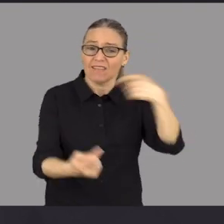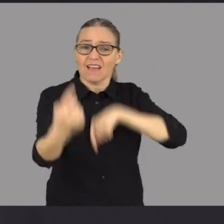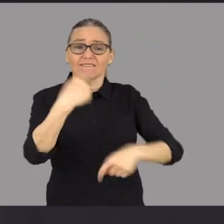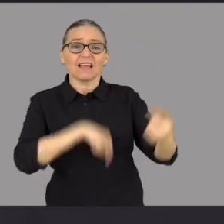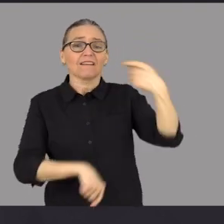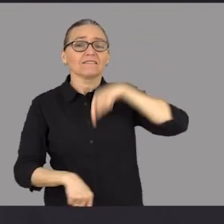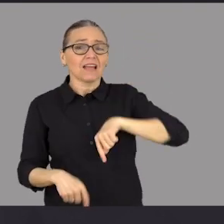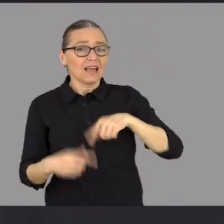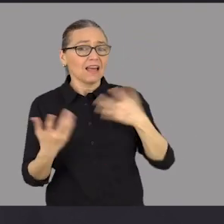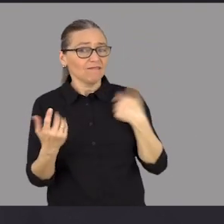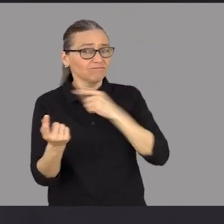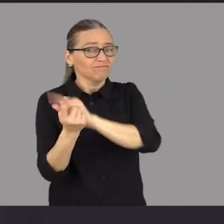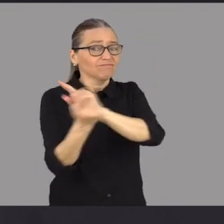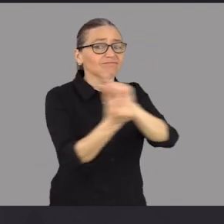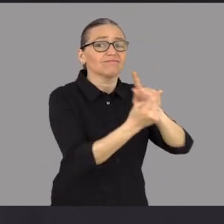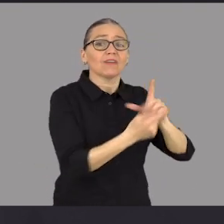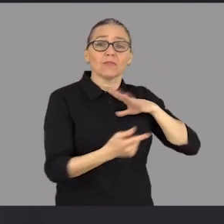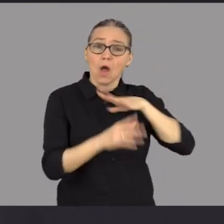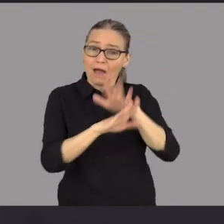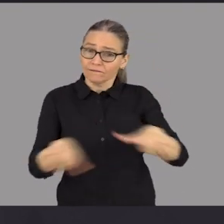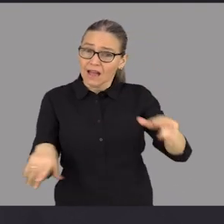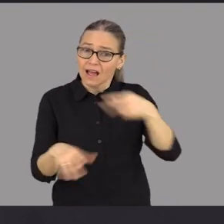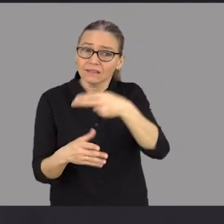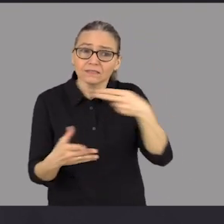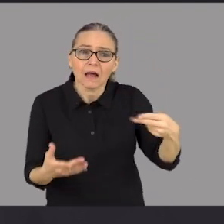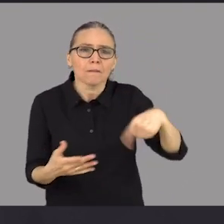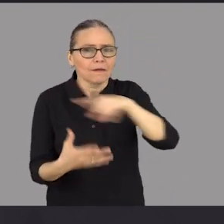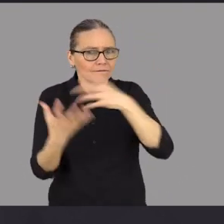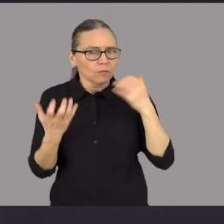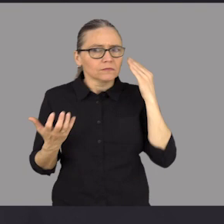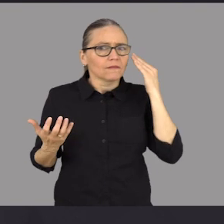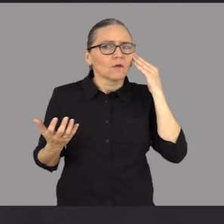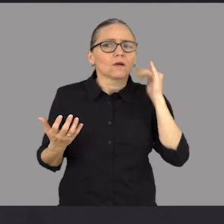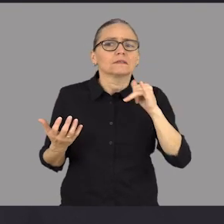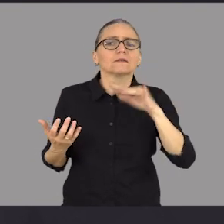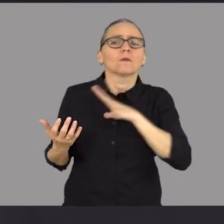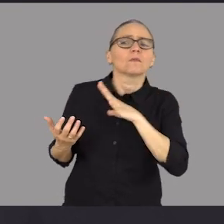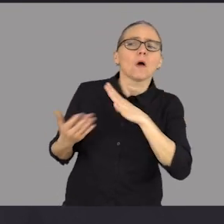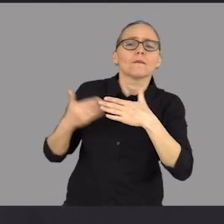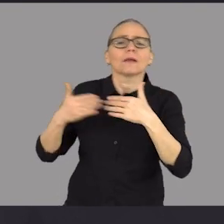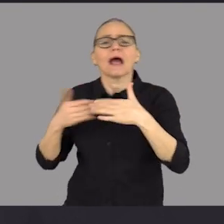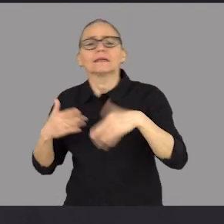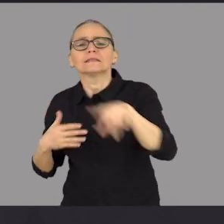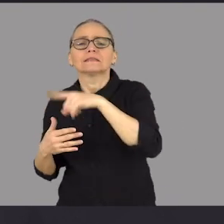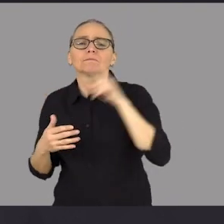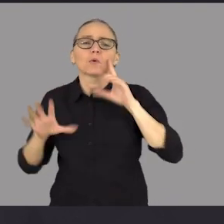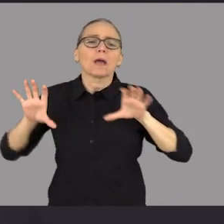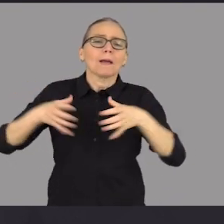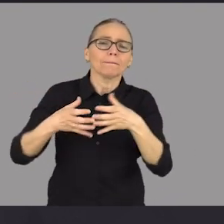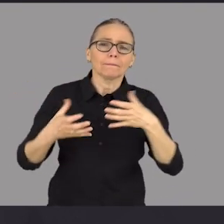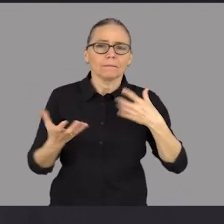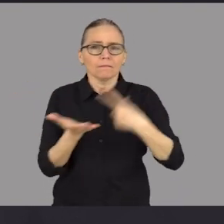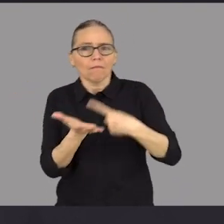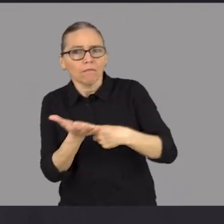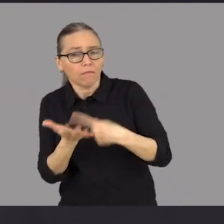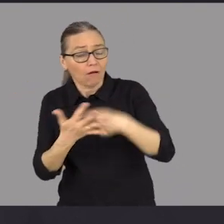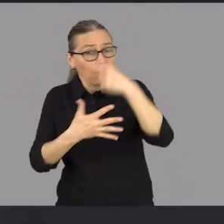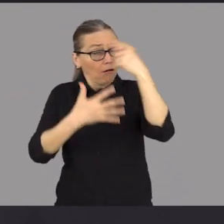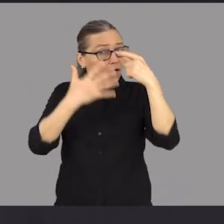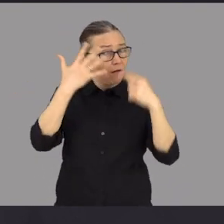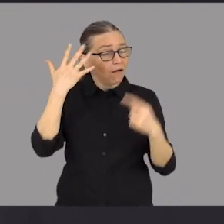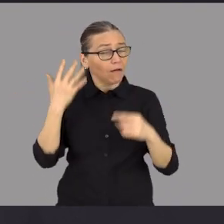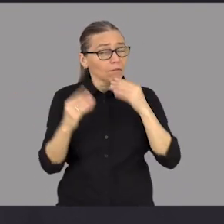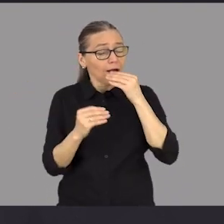them just at the front of the store. We get parents that will come in and, they have a child that has